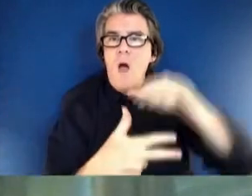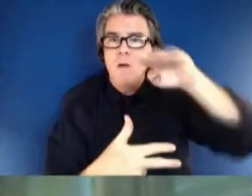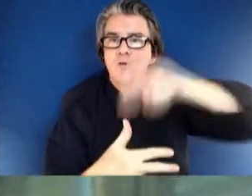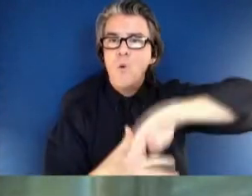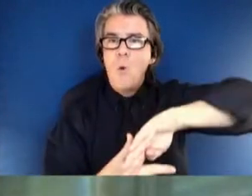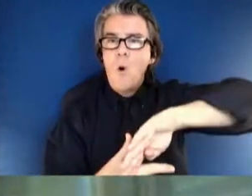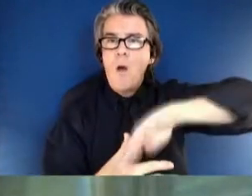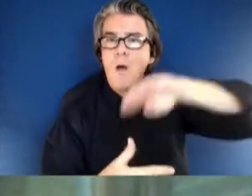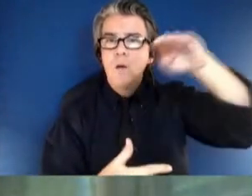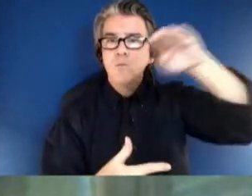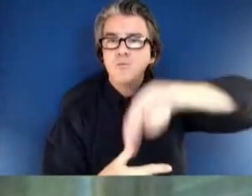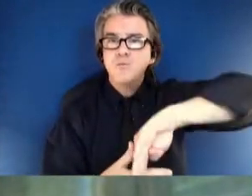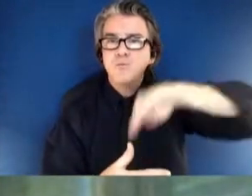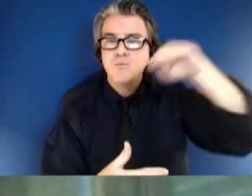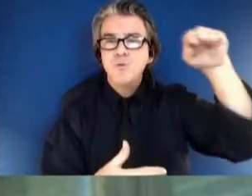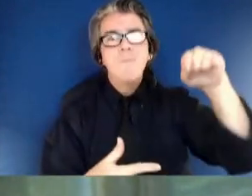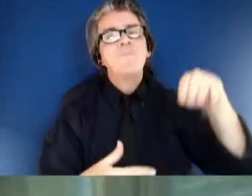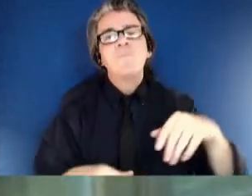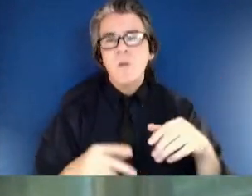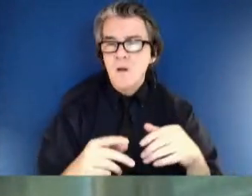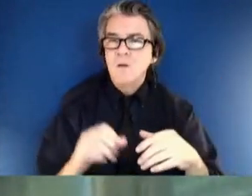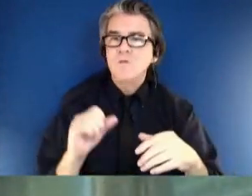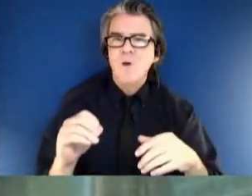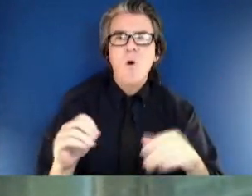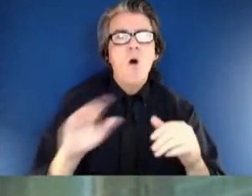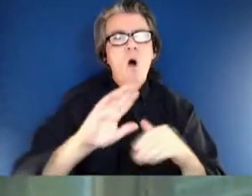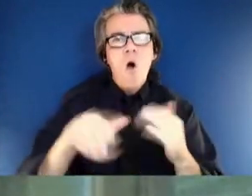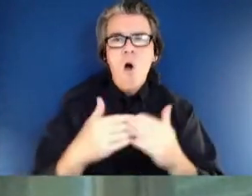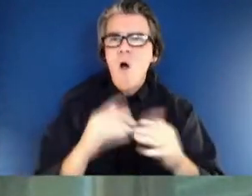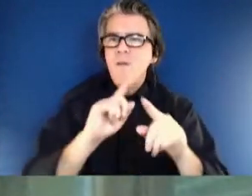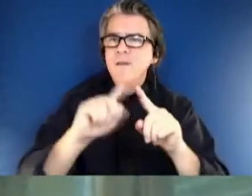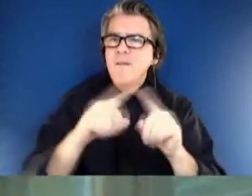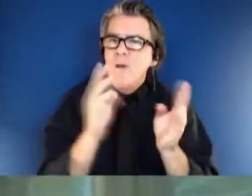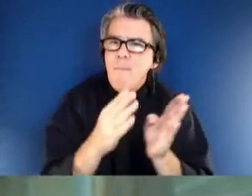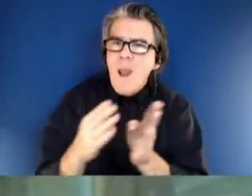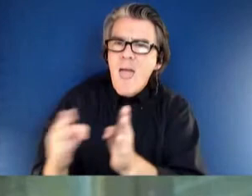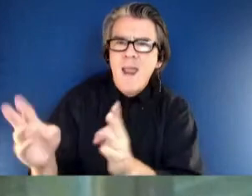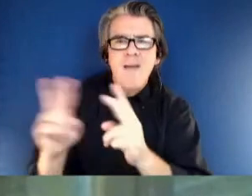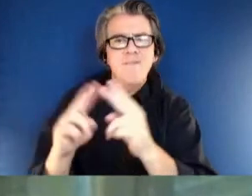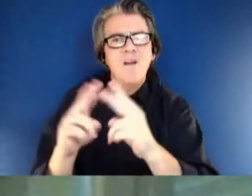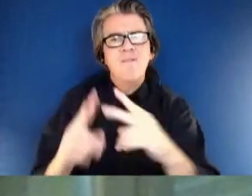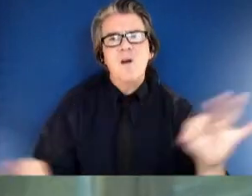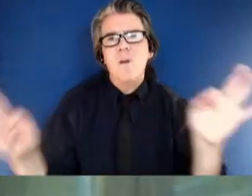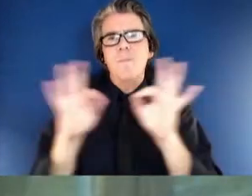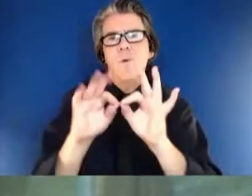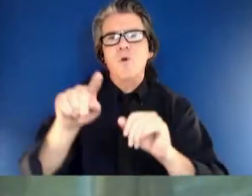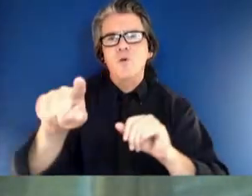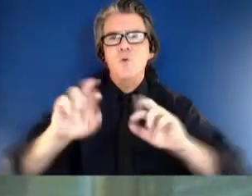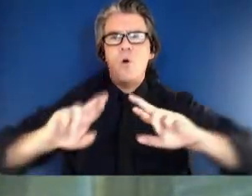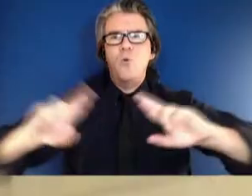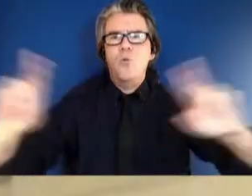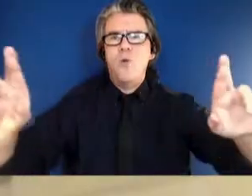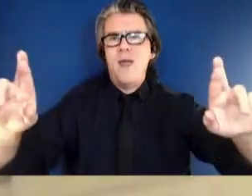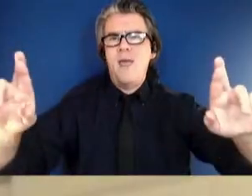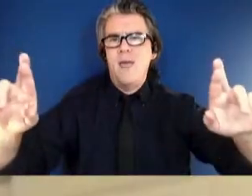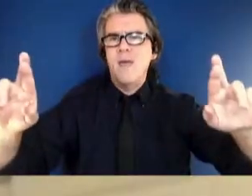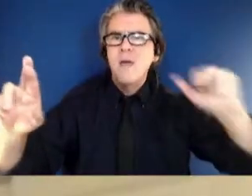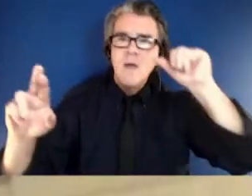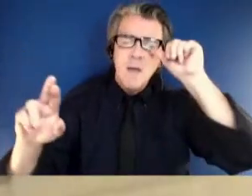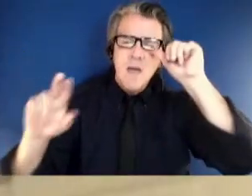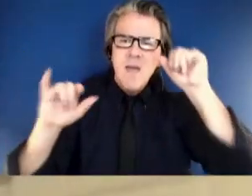possible on our customers. So with that, I'll turn it back to Lindsay. All right, Vanessa, thank you. Very good tips on